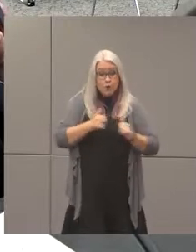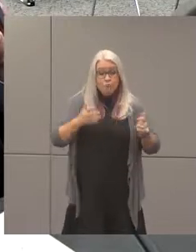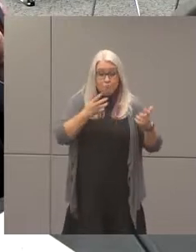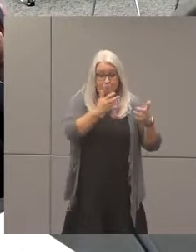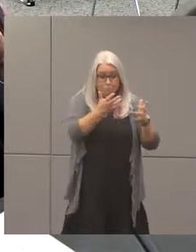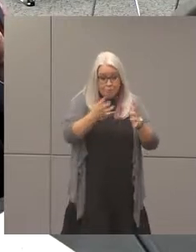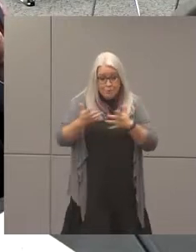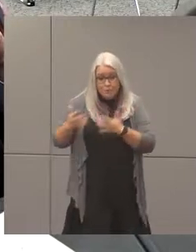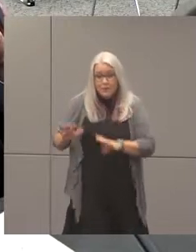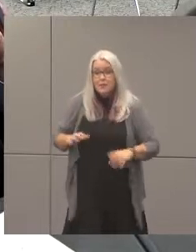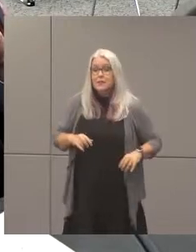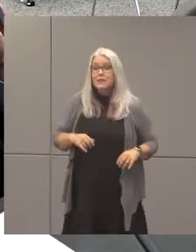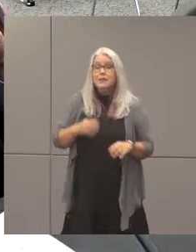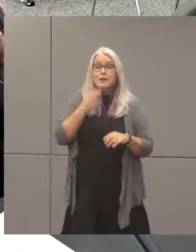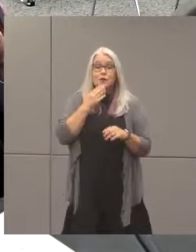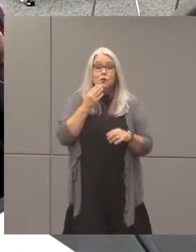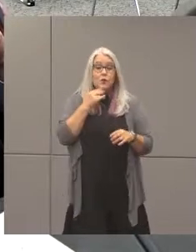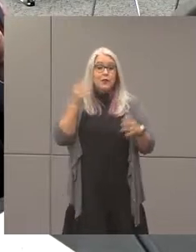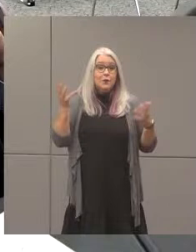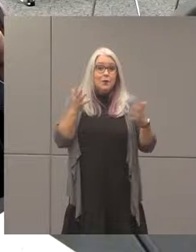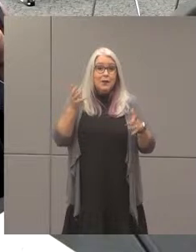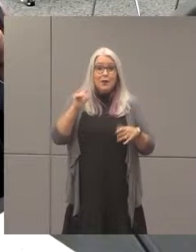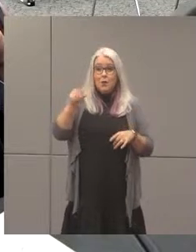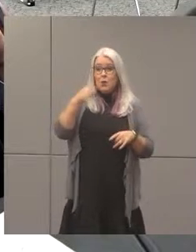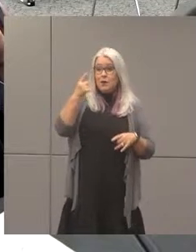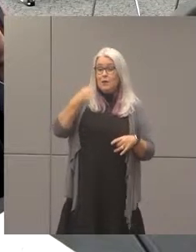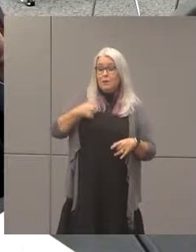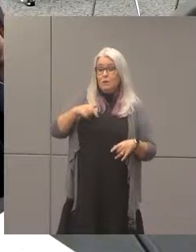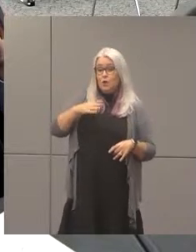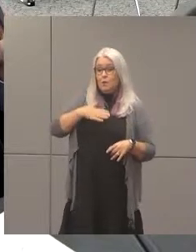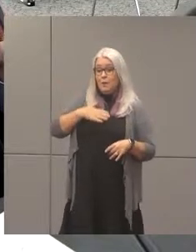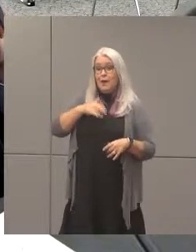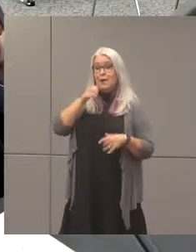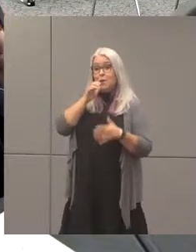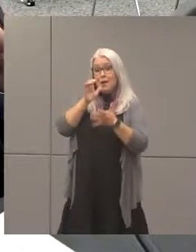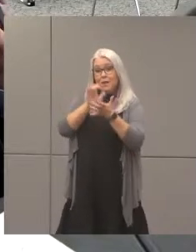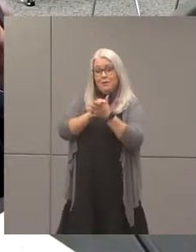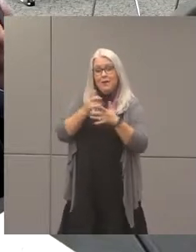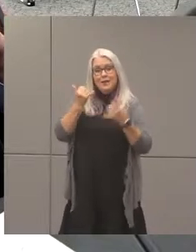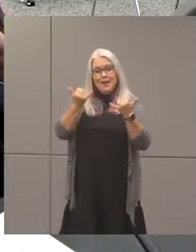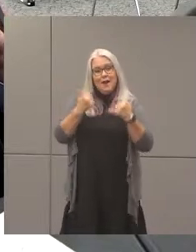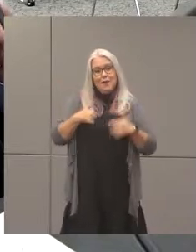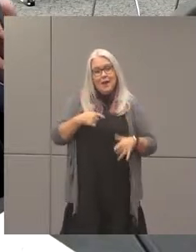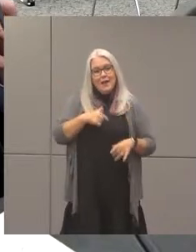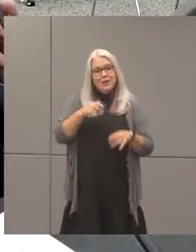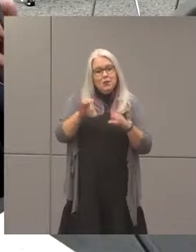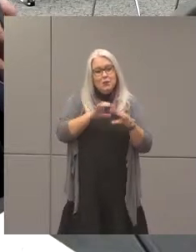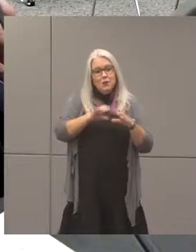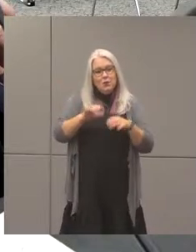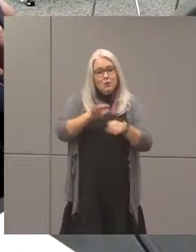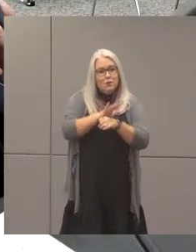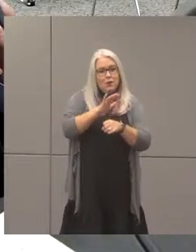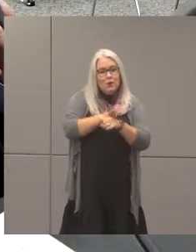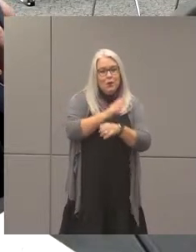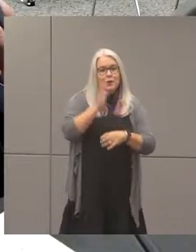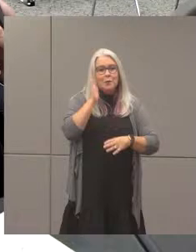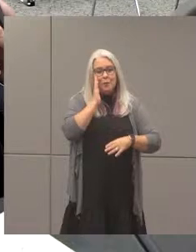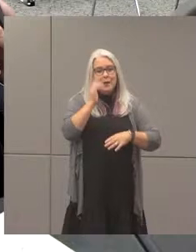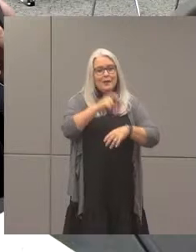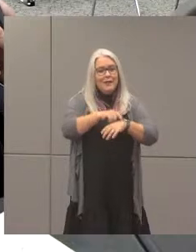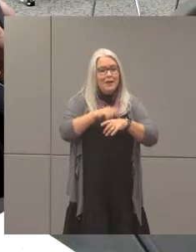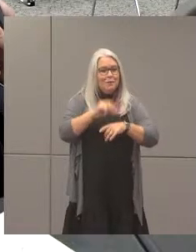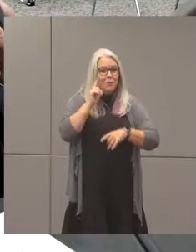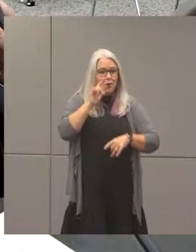up. It's sweet only for my wife because now I do bedtime, full bedtime guy for all 3